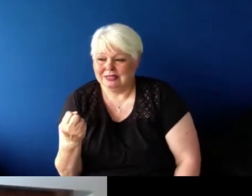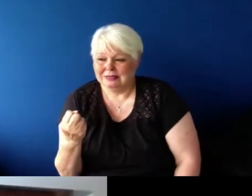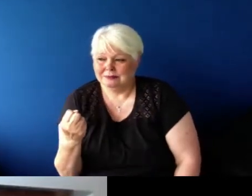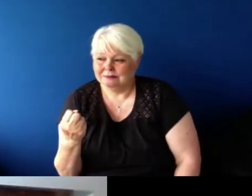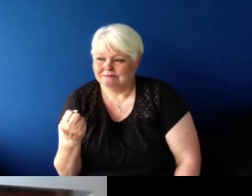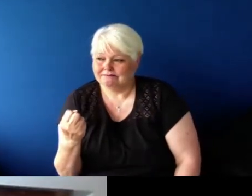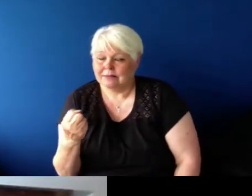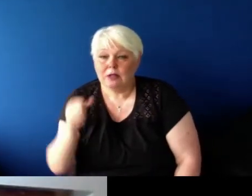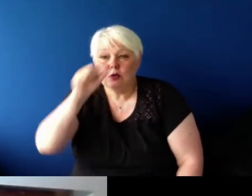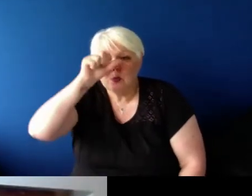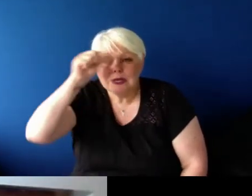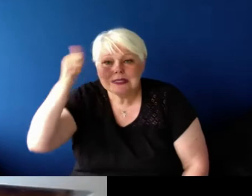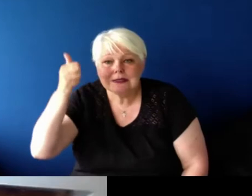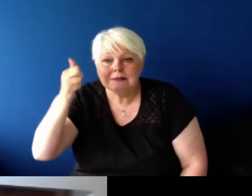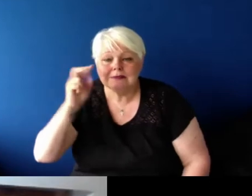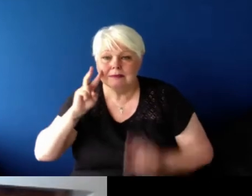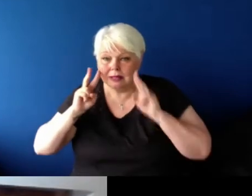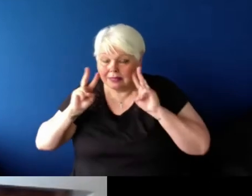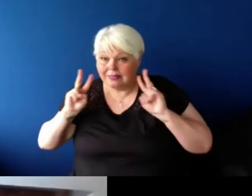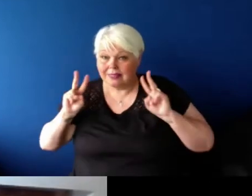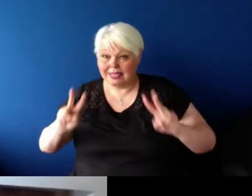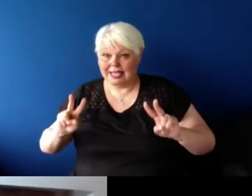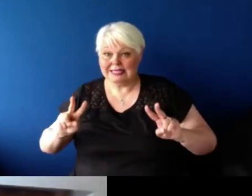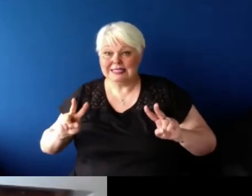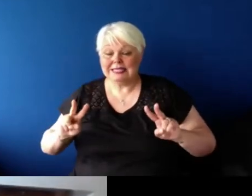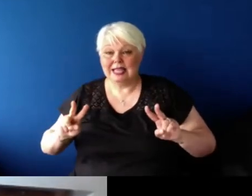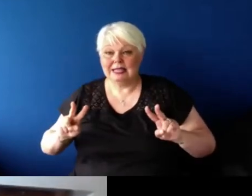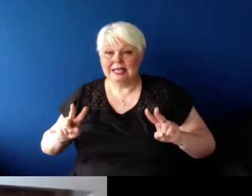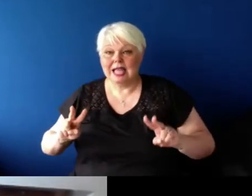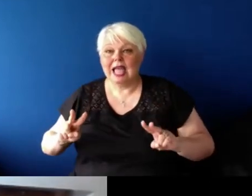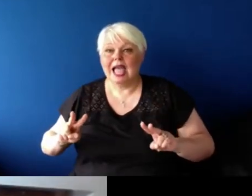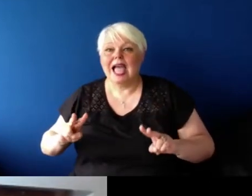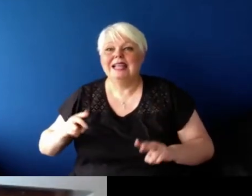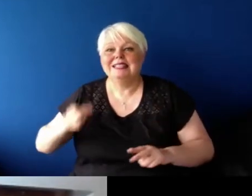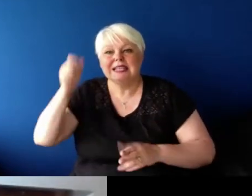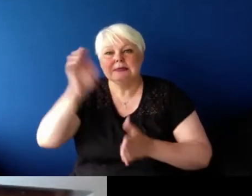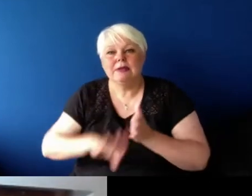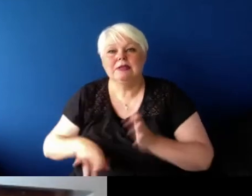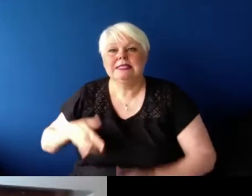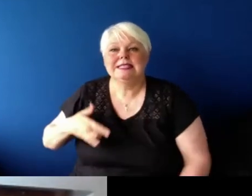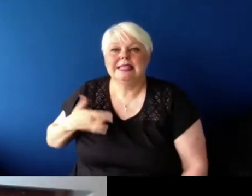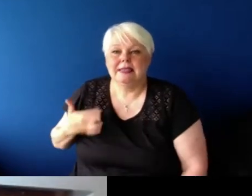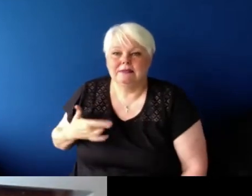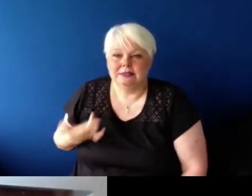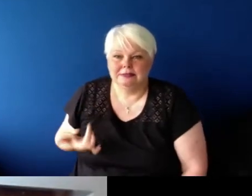the wisdom and the insight and the lived experience